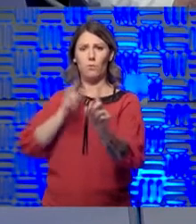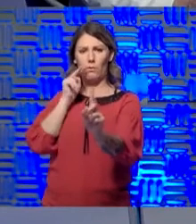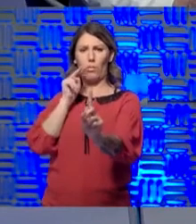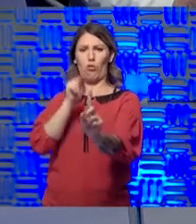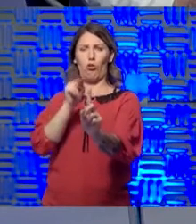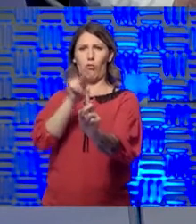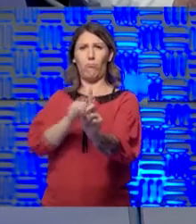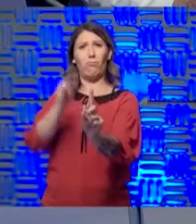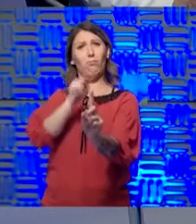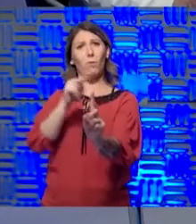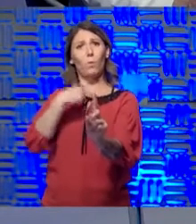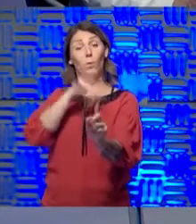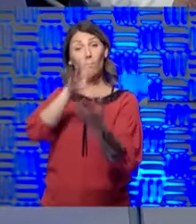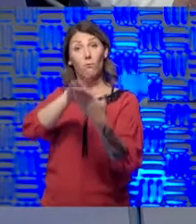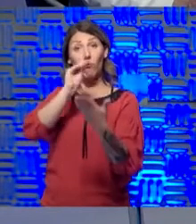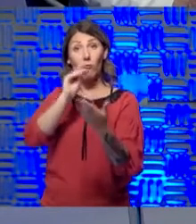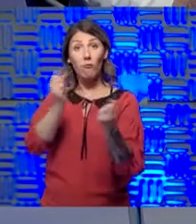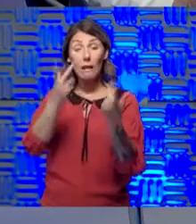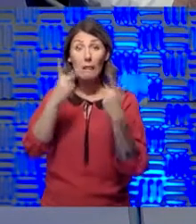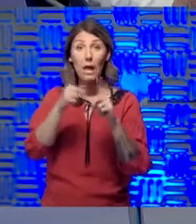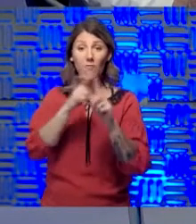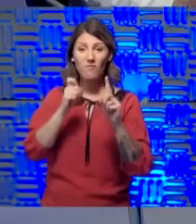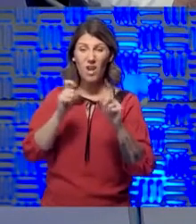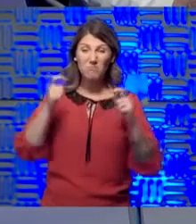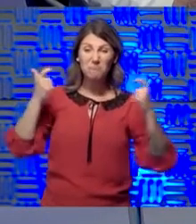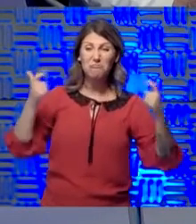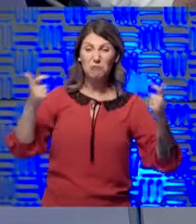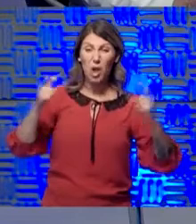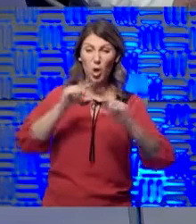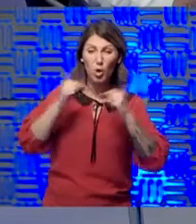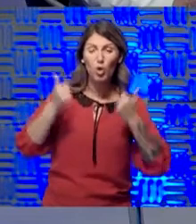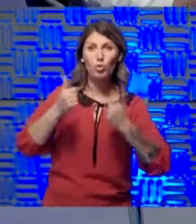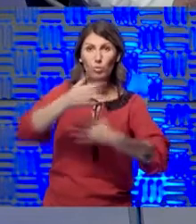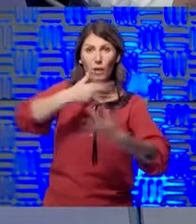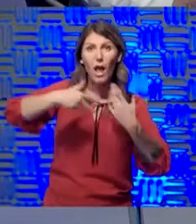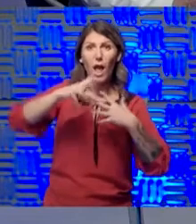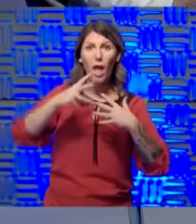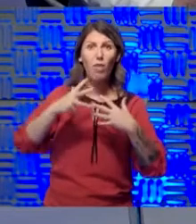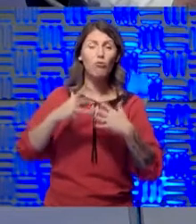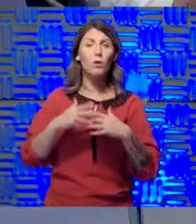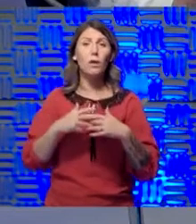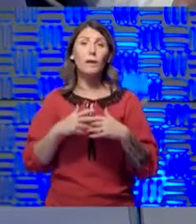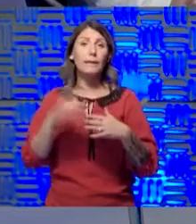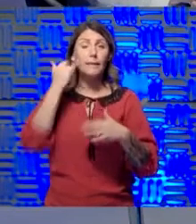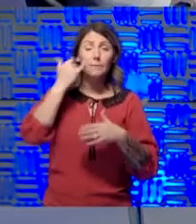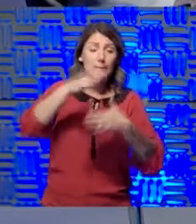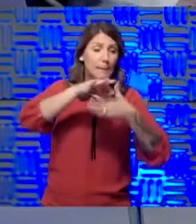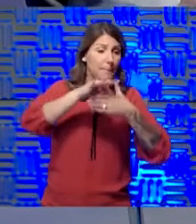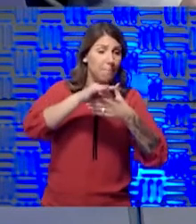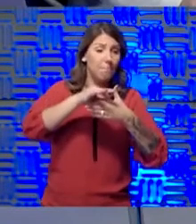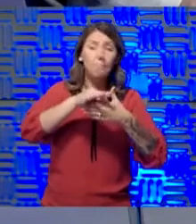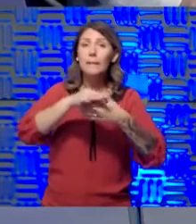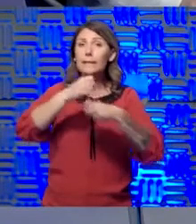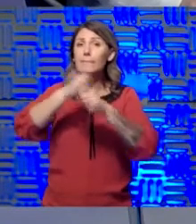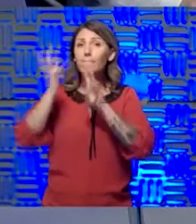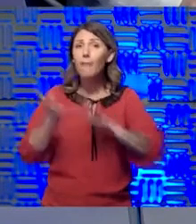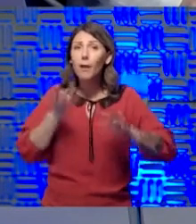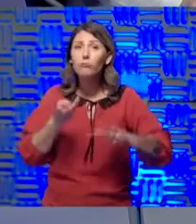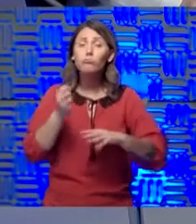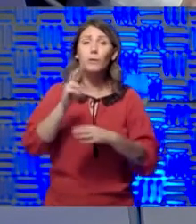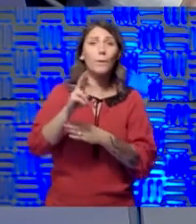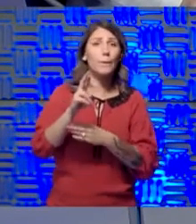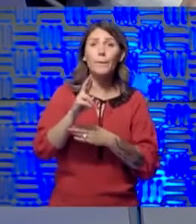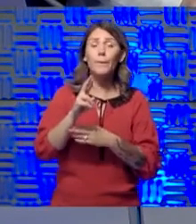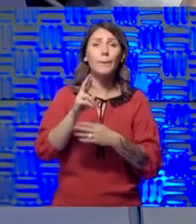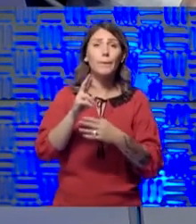learned a lot from some of these big group gatherings, whether it's a meatpacking plant, Yes. Or whatever.